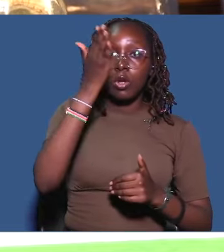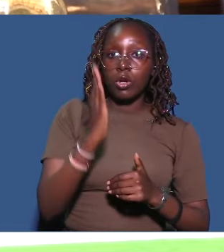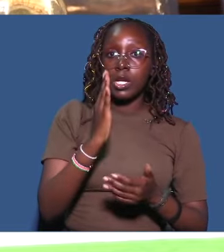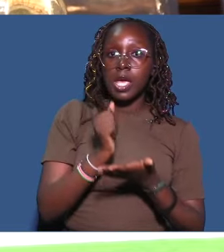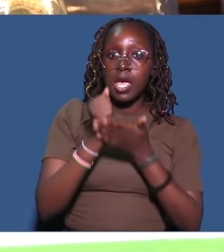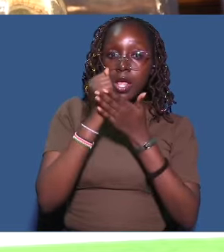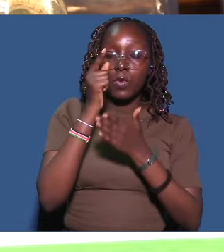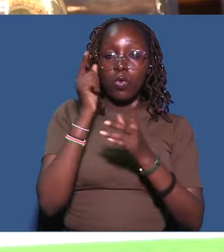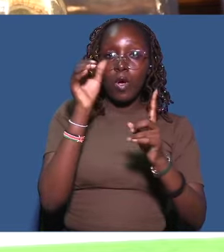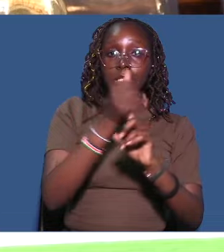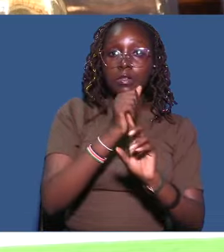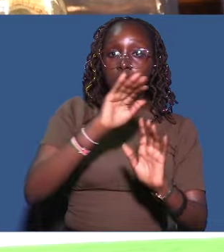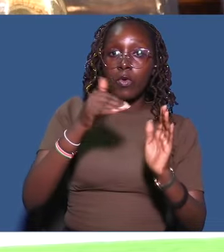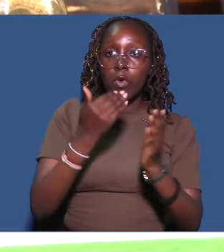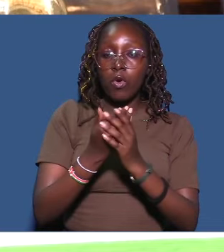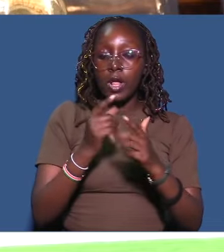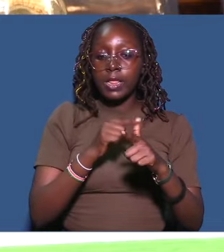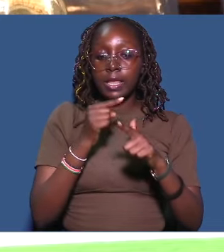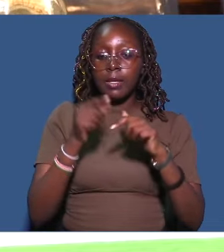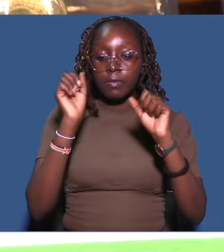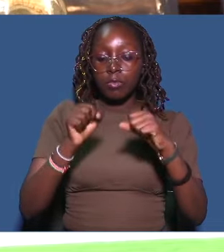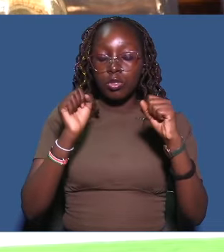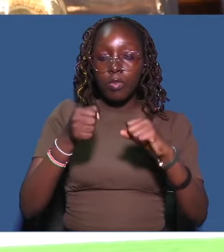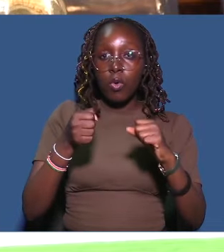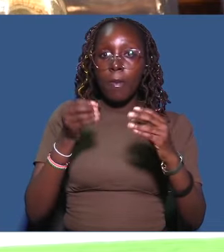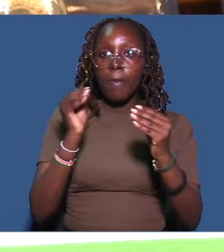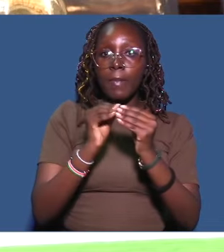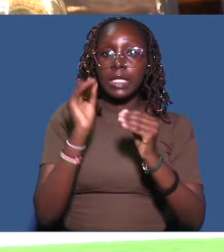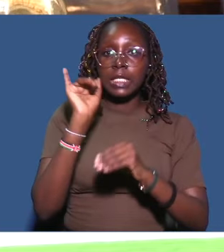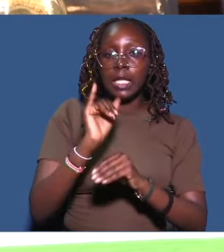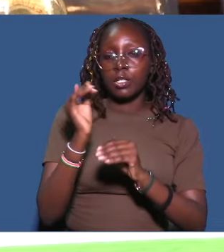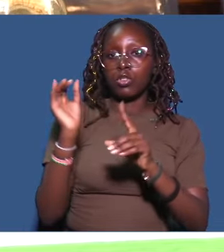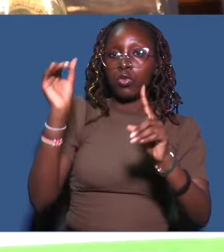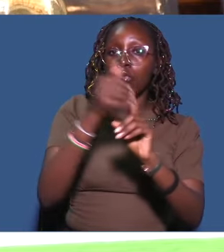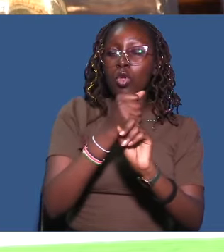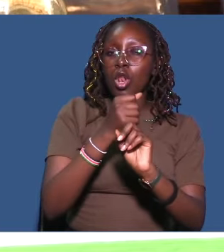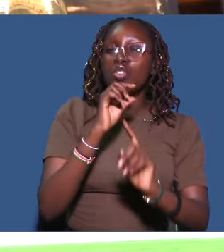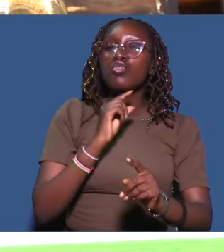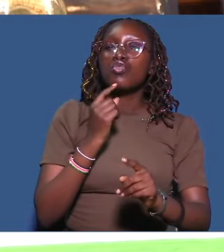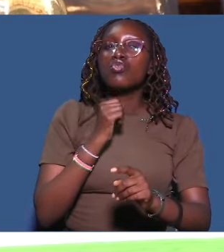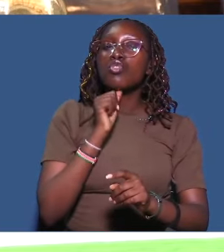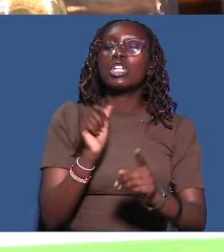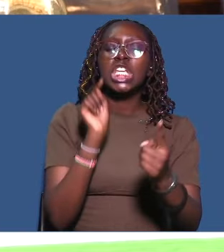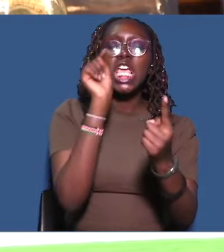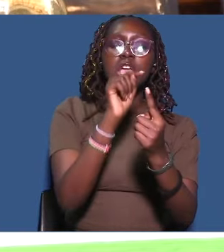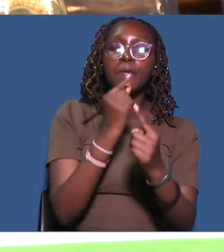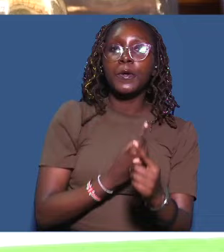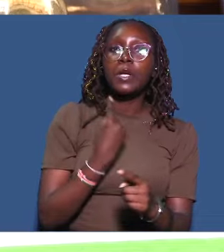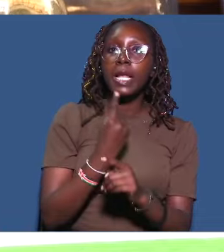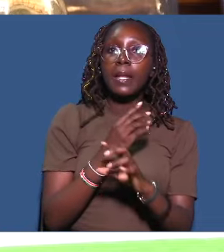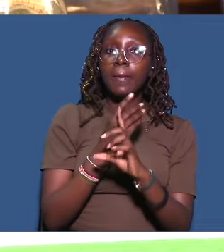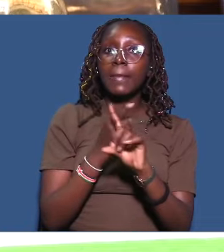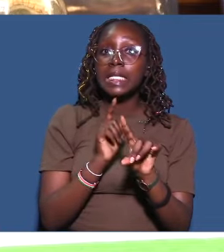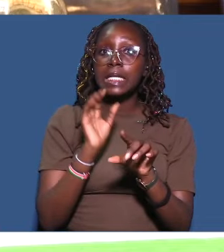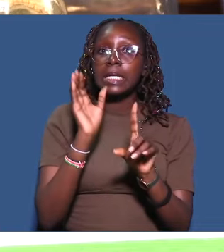be straining towards that goal so that you'll not be aiming it just aimlessly, straining towards what's